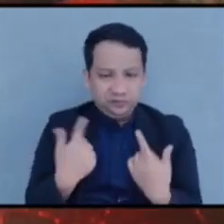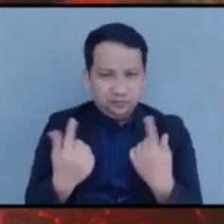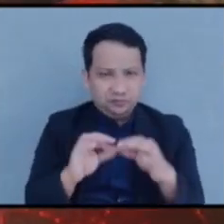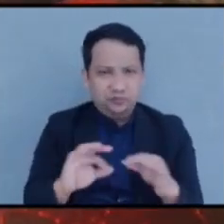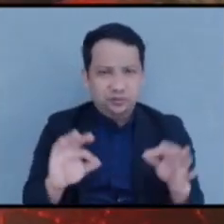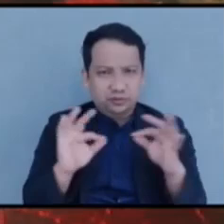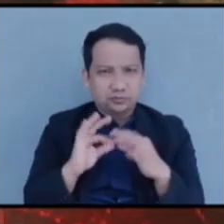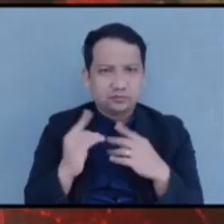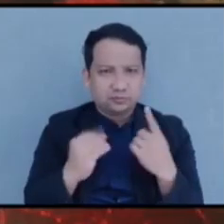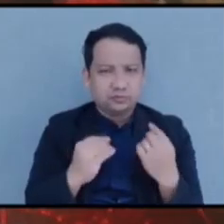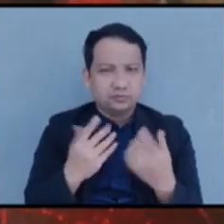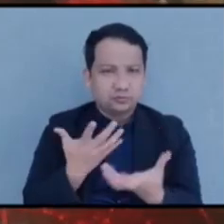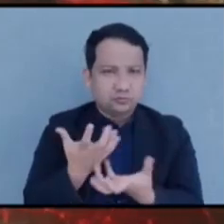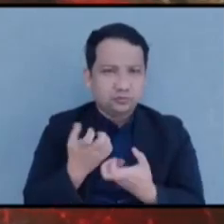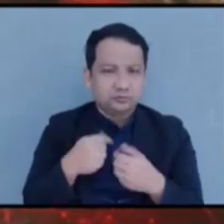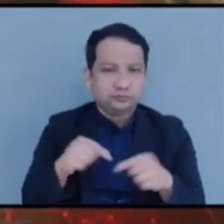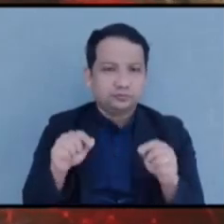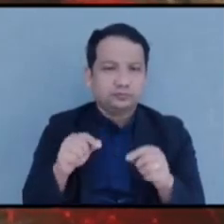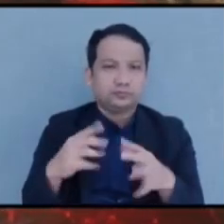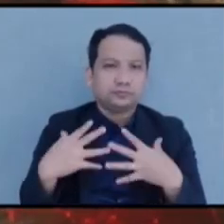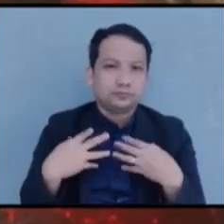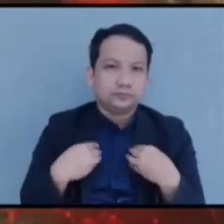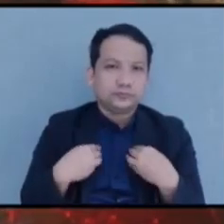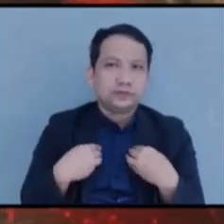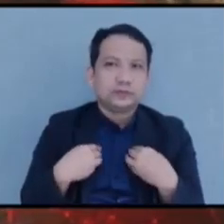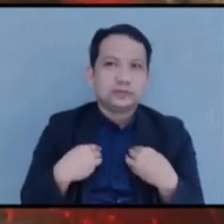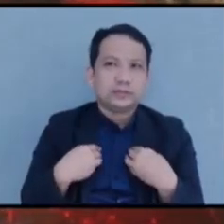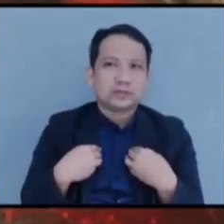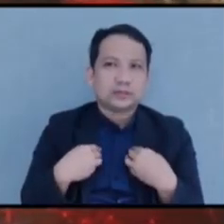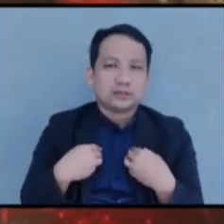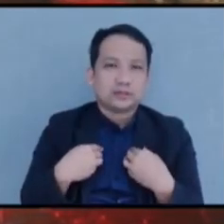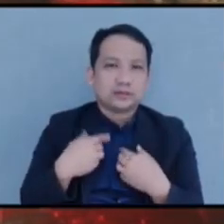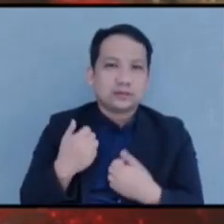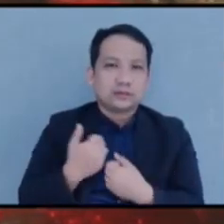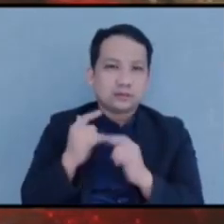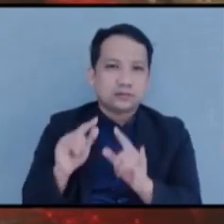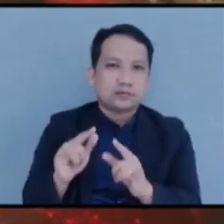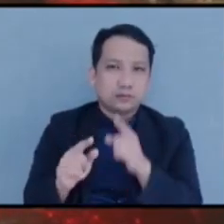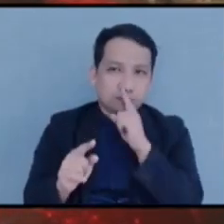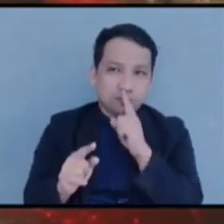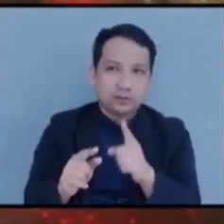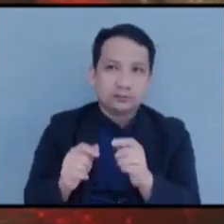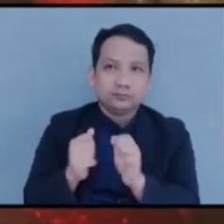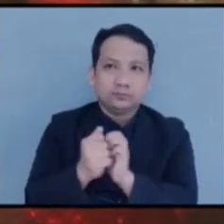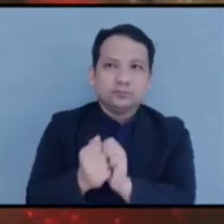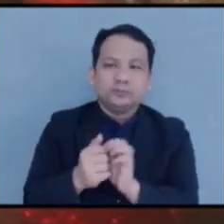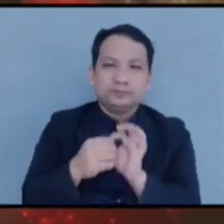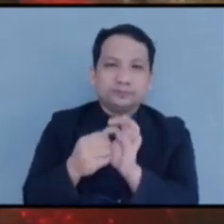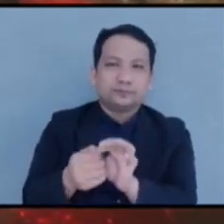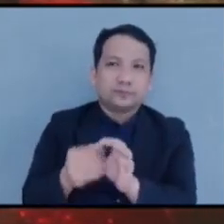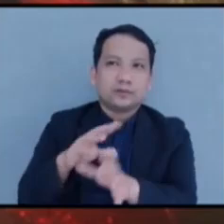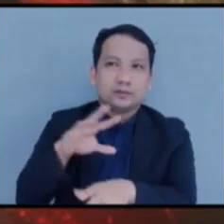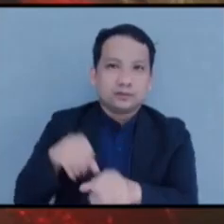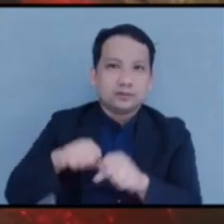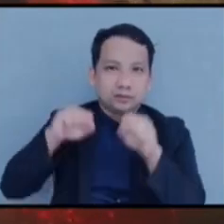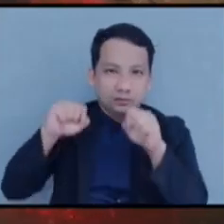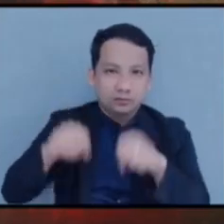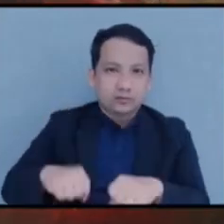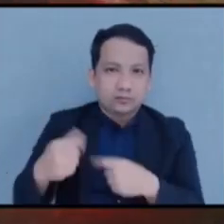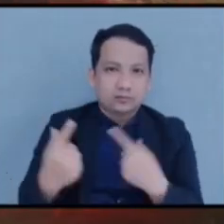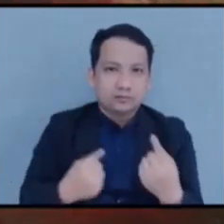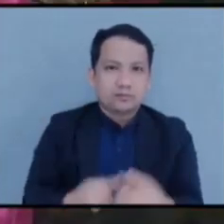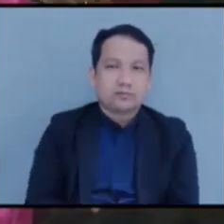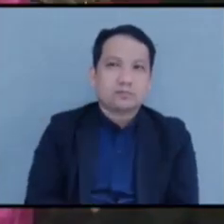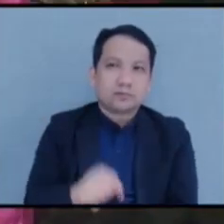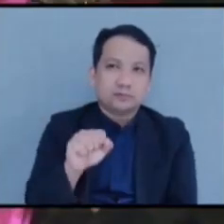yourself, embrace your passion, and I believe that you will be able to do it. So, yes.